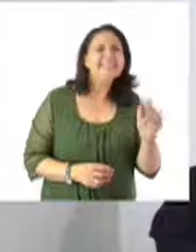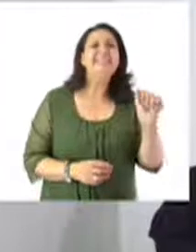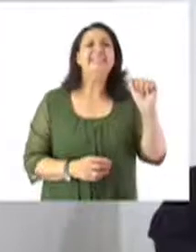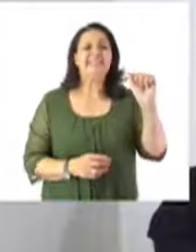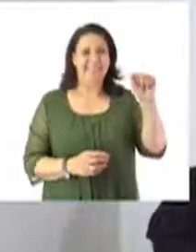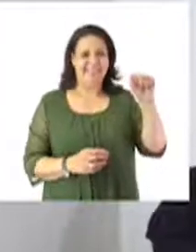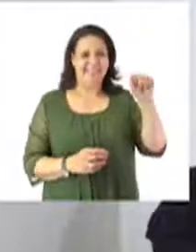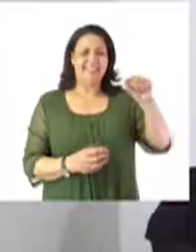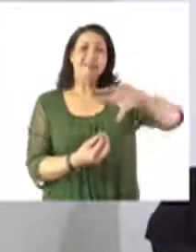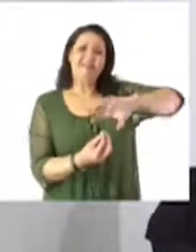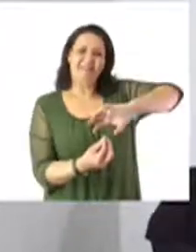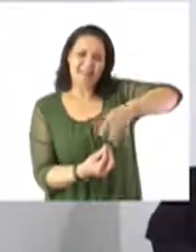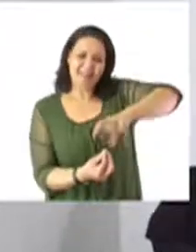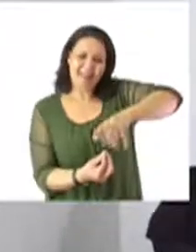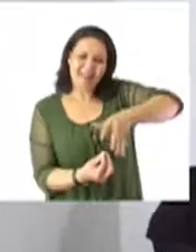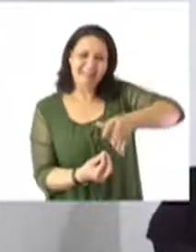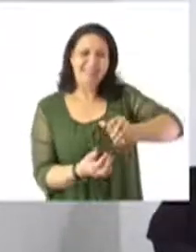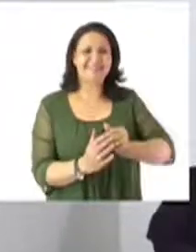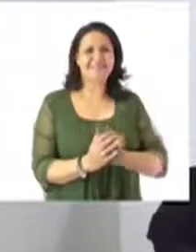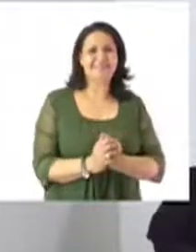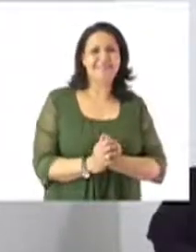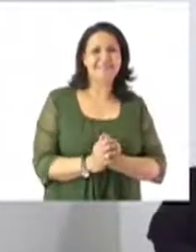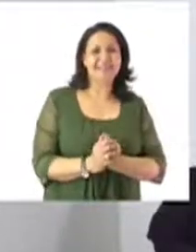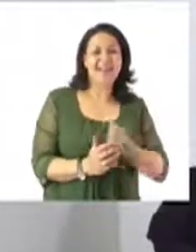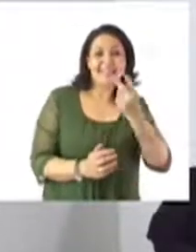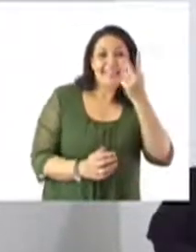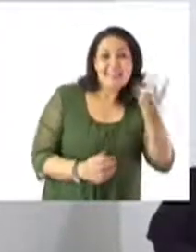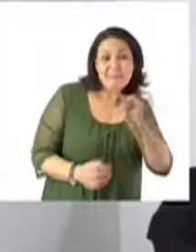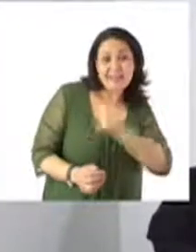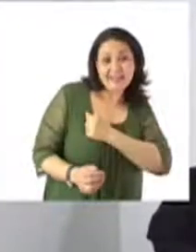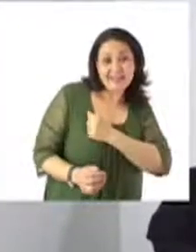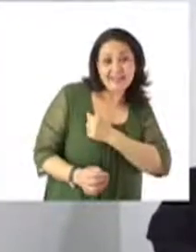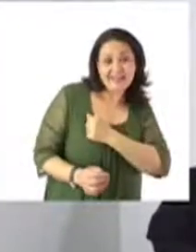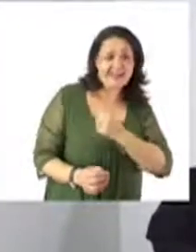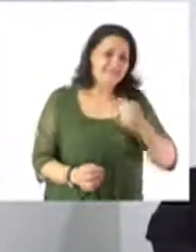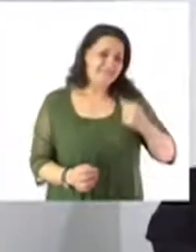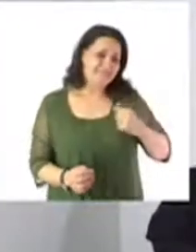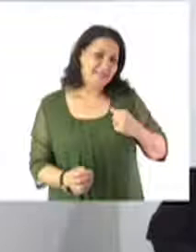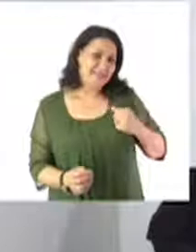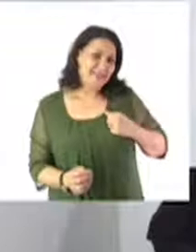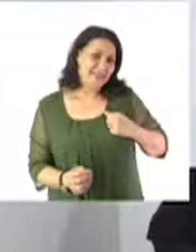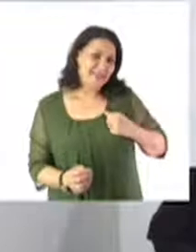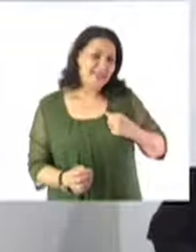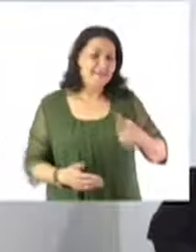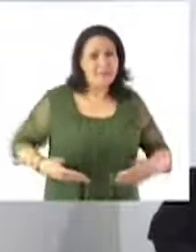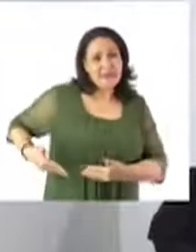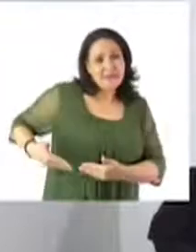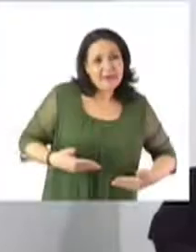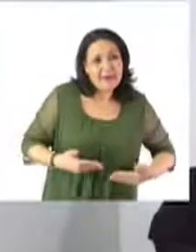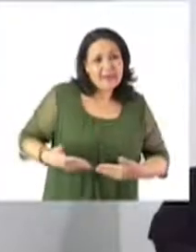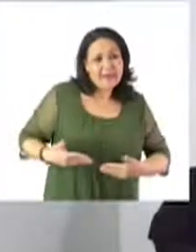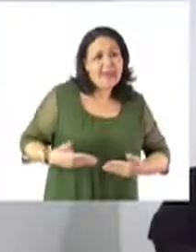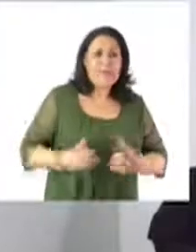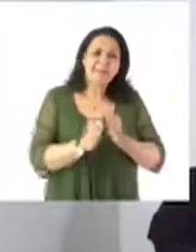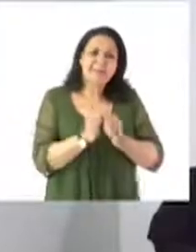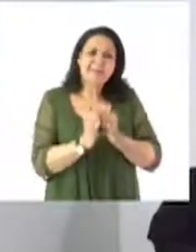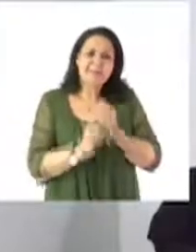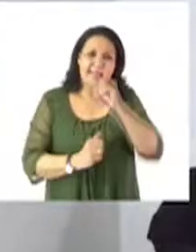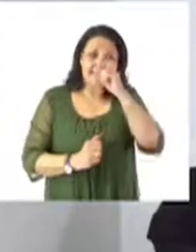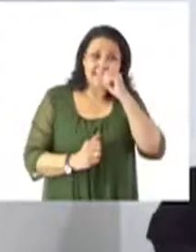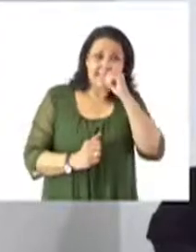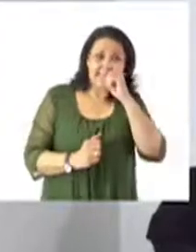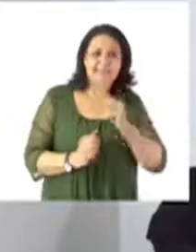Yes, our family. I see mommy, I see daddy, baby, brother and